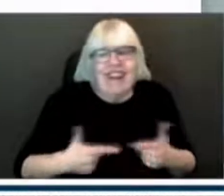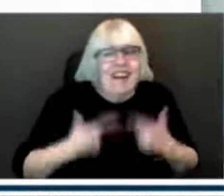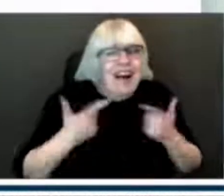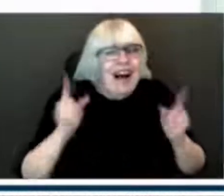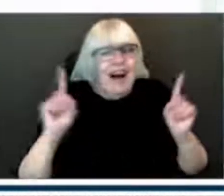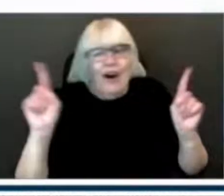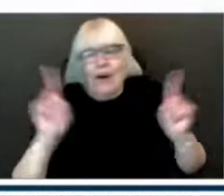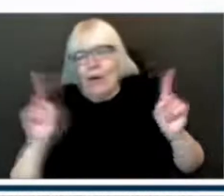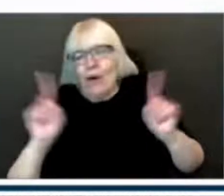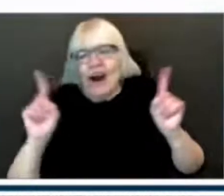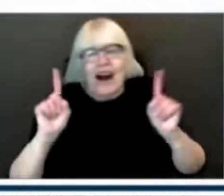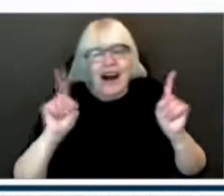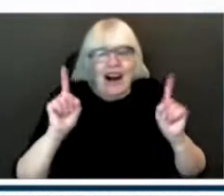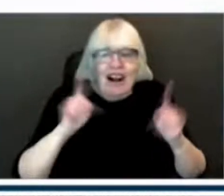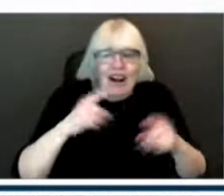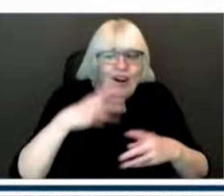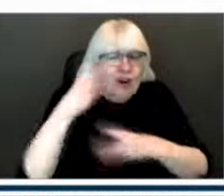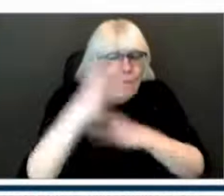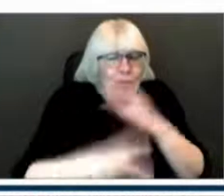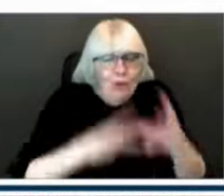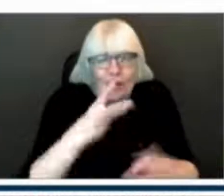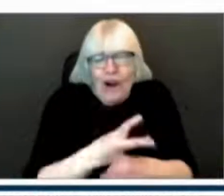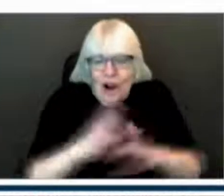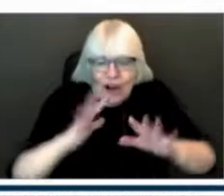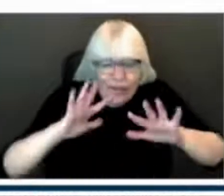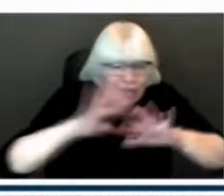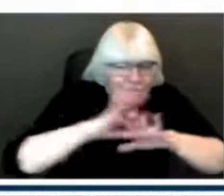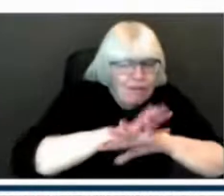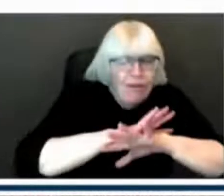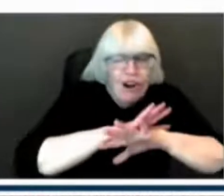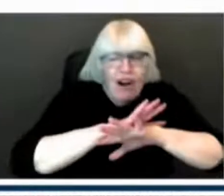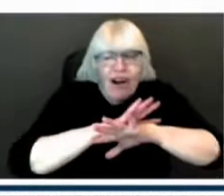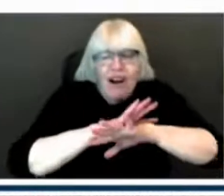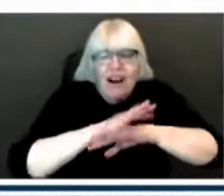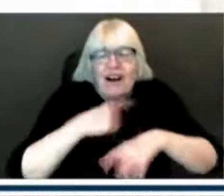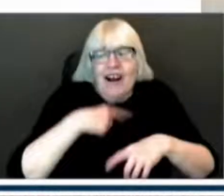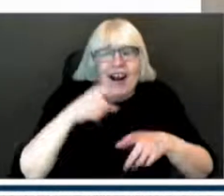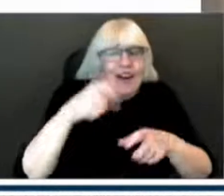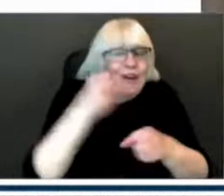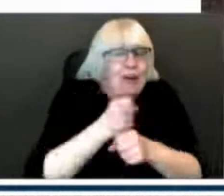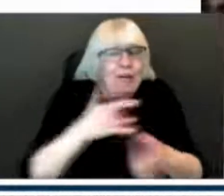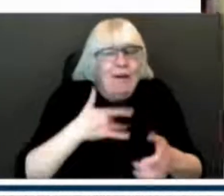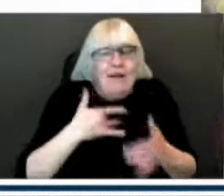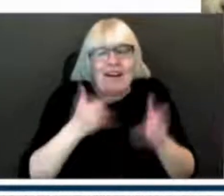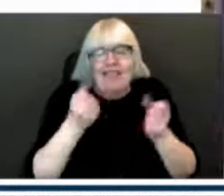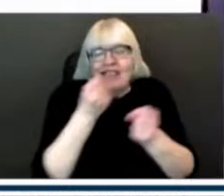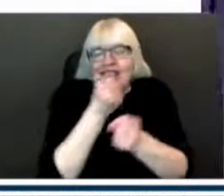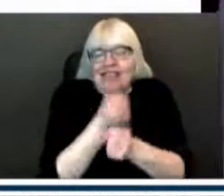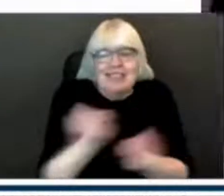world gets dark. You make me feel safe. You make